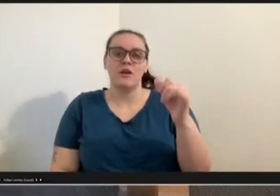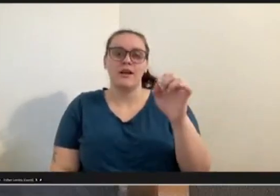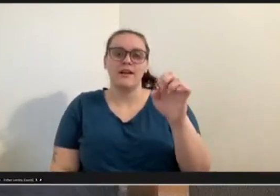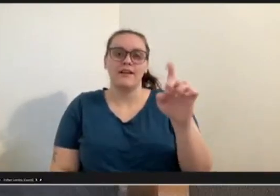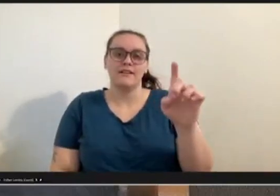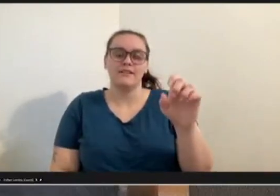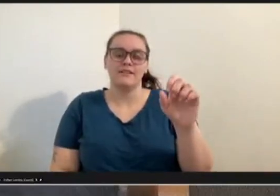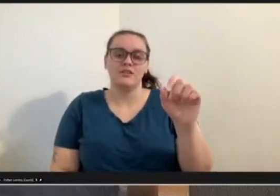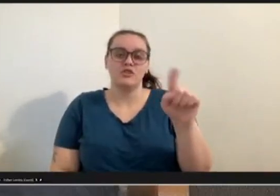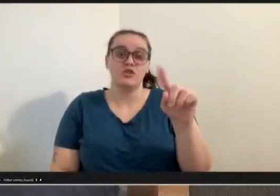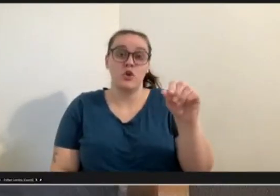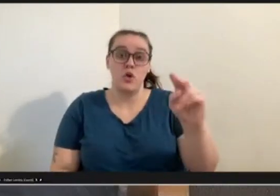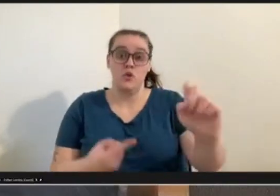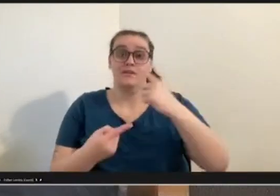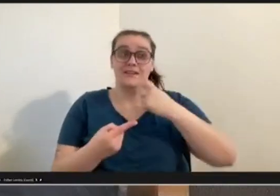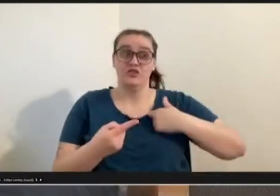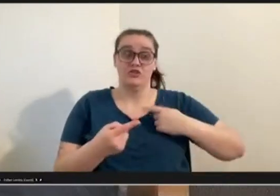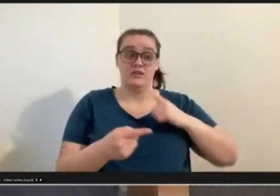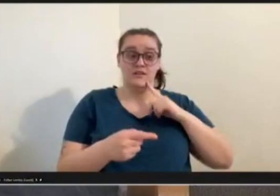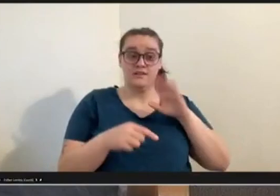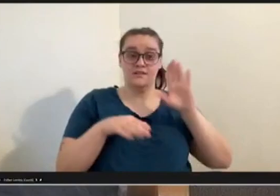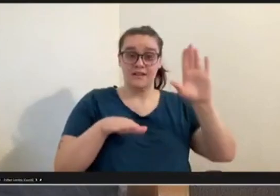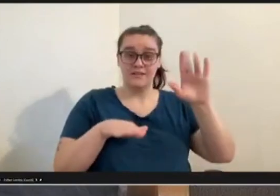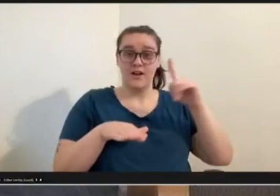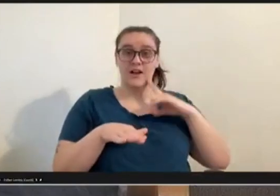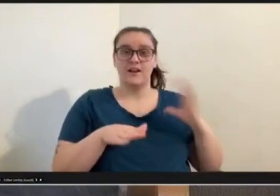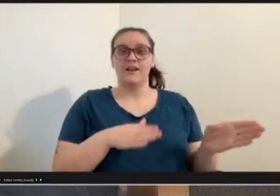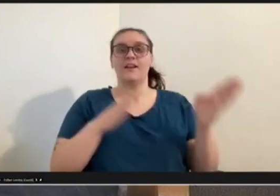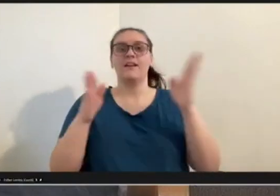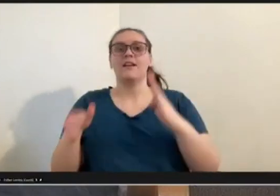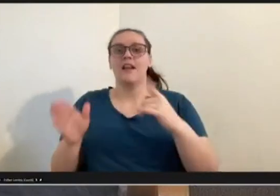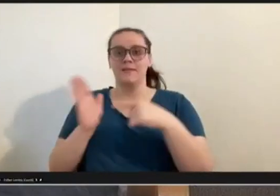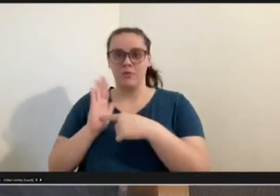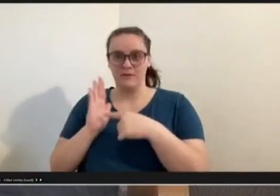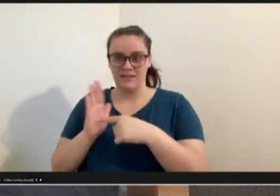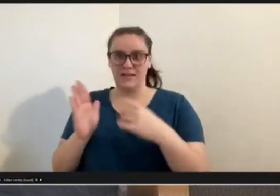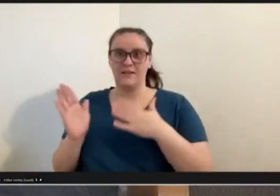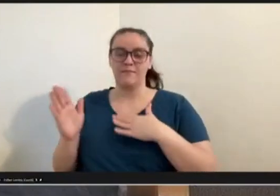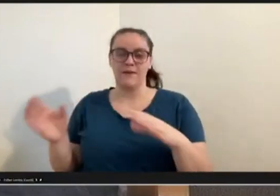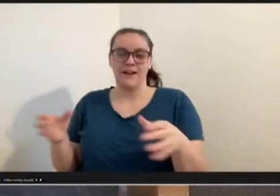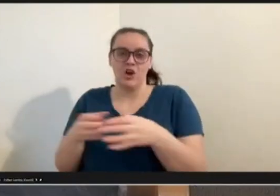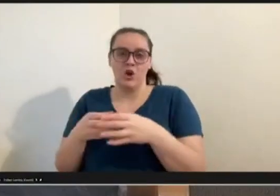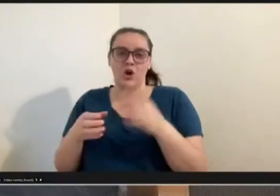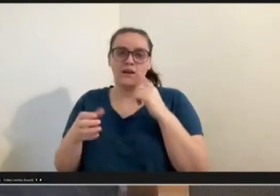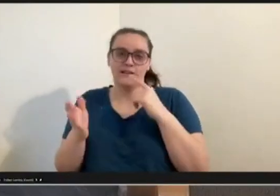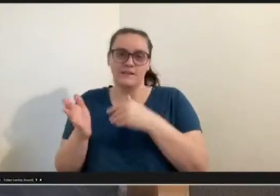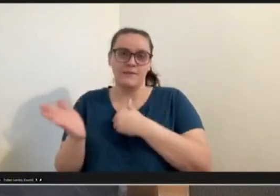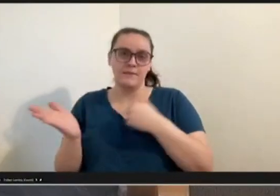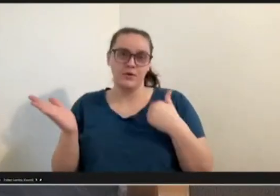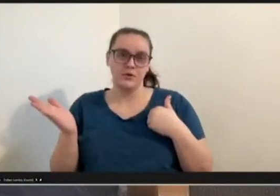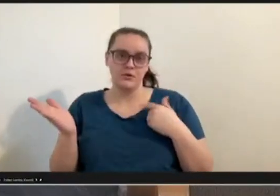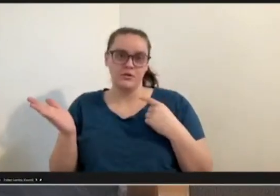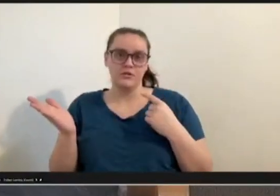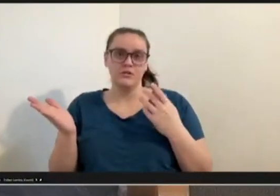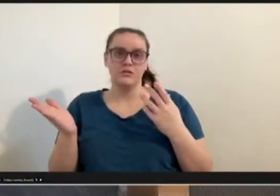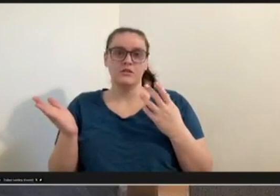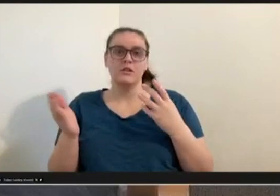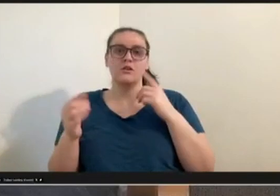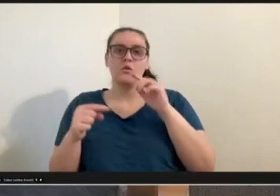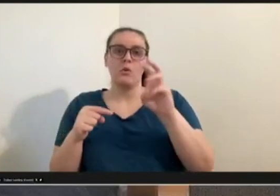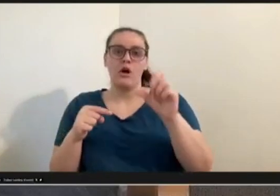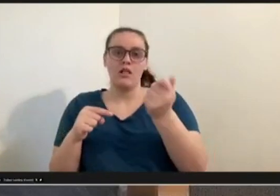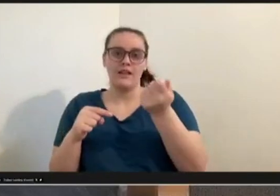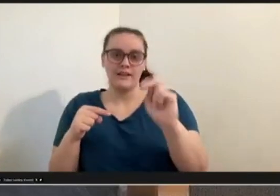I just testified on, I am here representing my caucus members Wallen, Helfrich, and Levy to oppose House